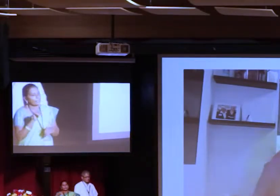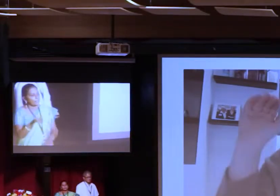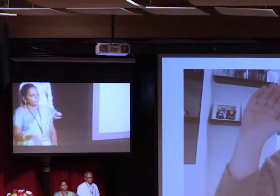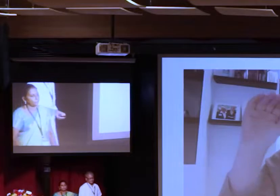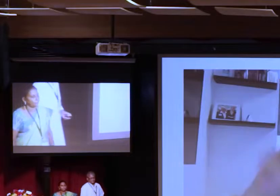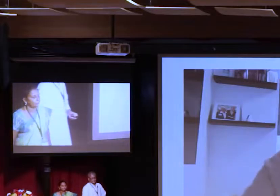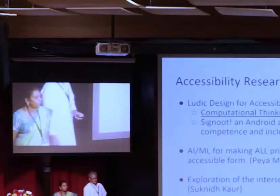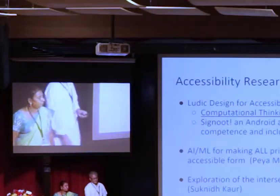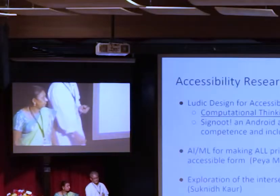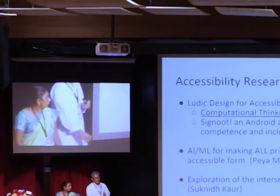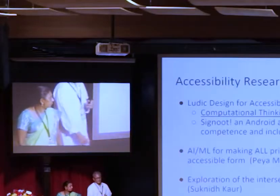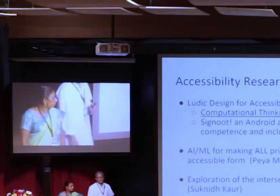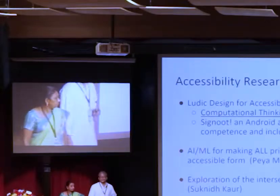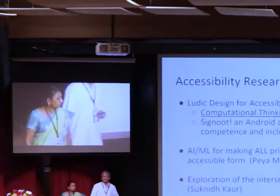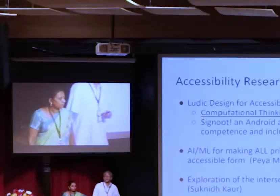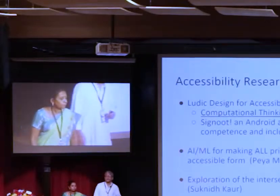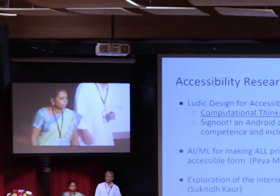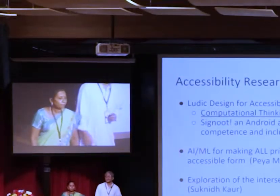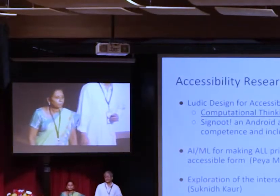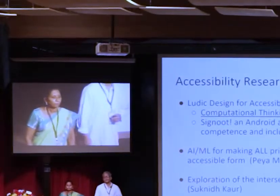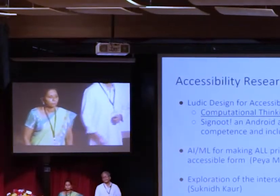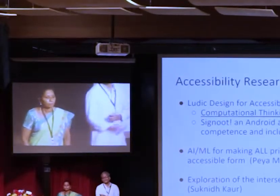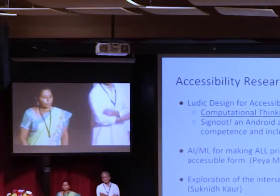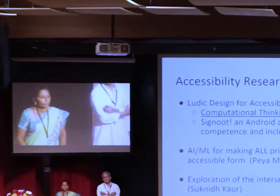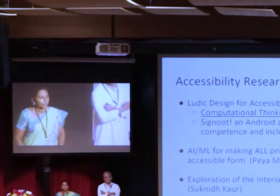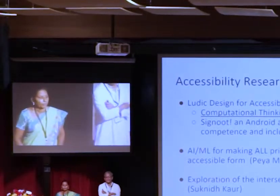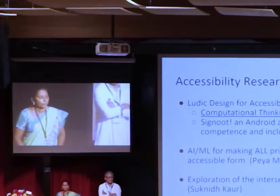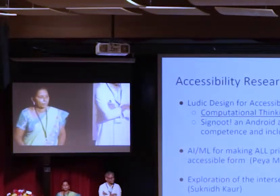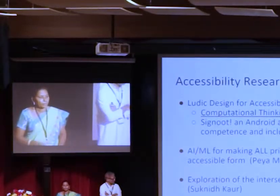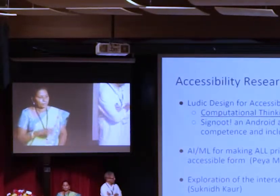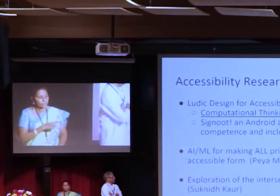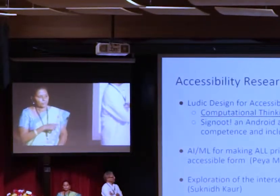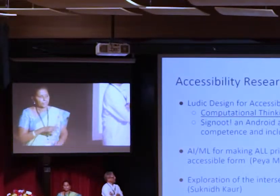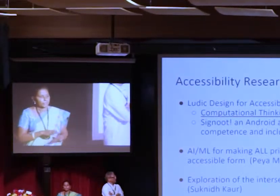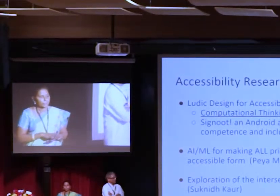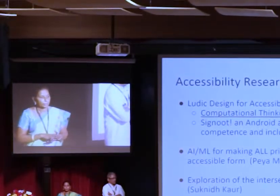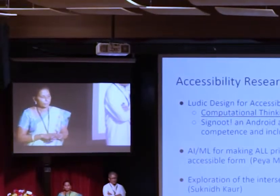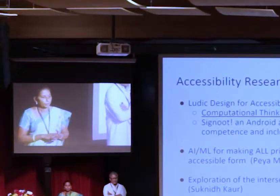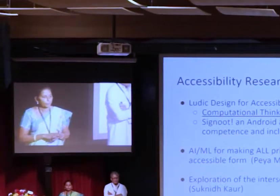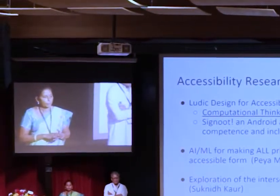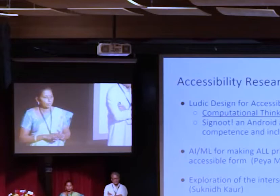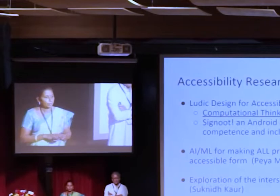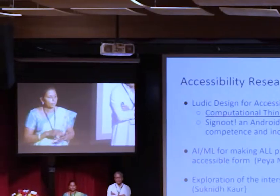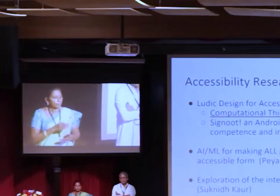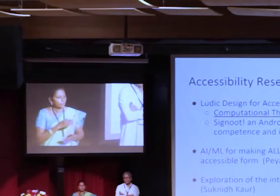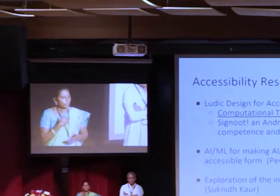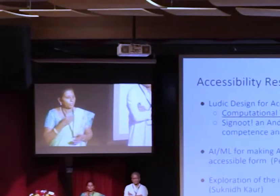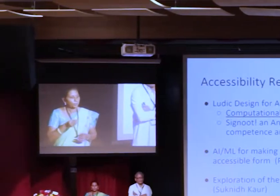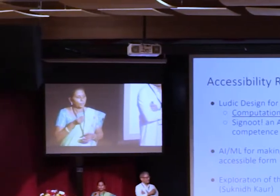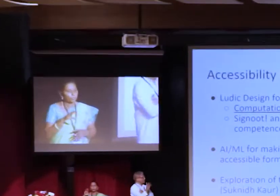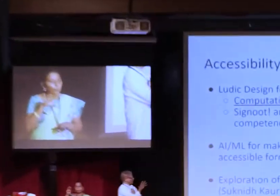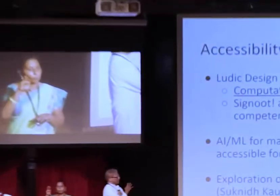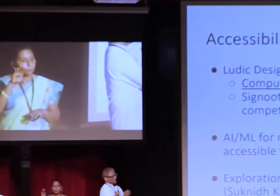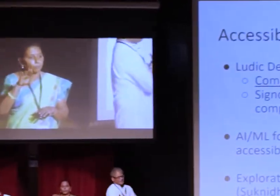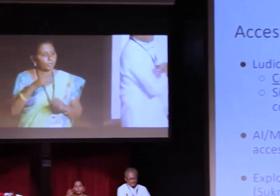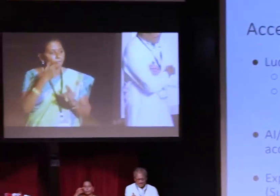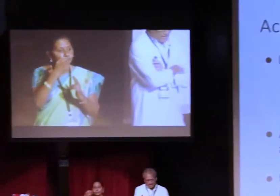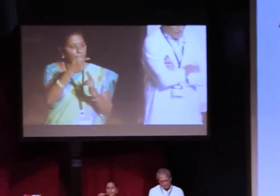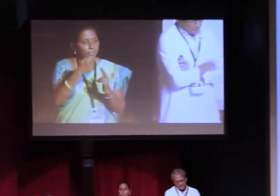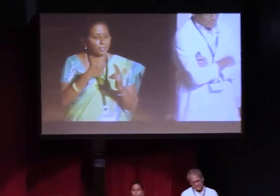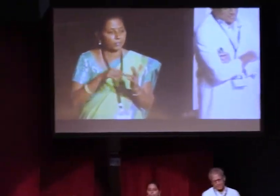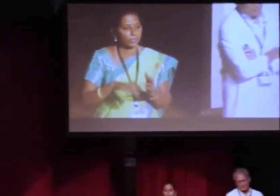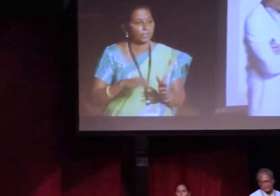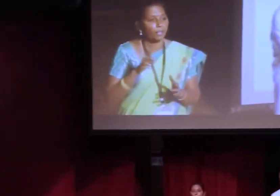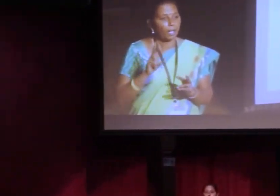soon. Bye-bye. All right, so that's Jenny. And so I'll give you a brief list of things